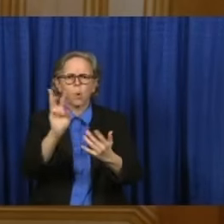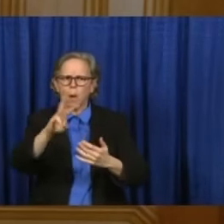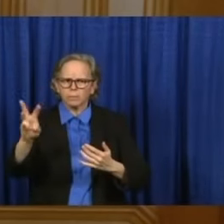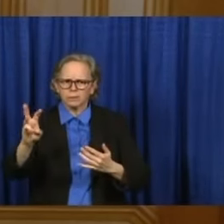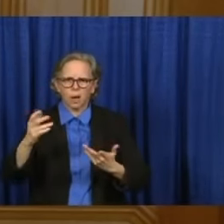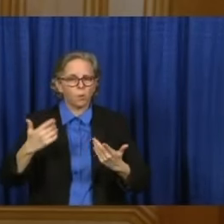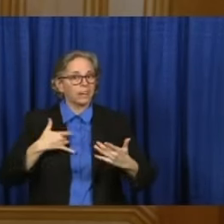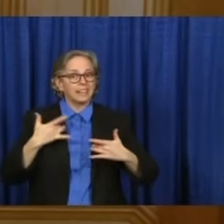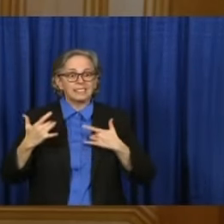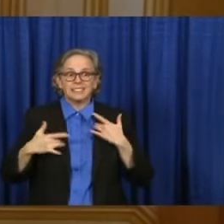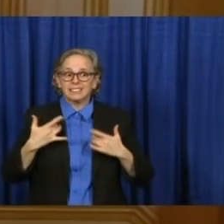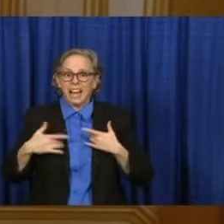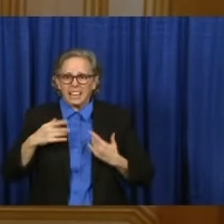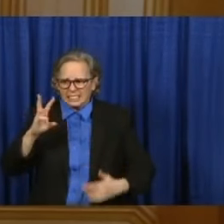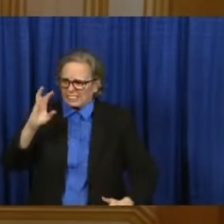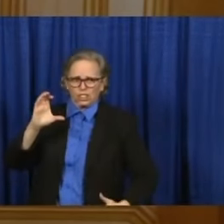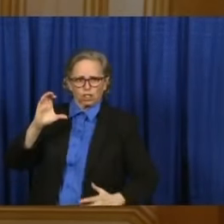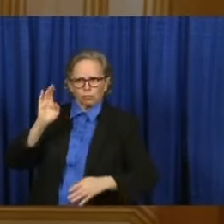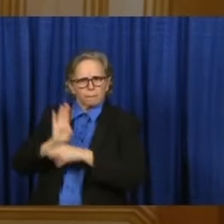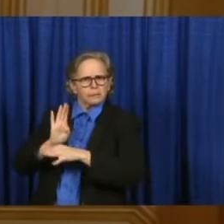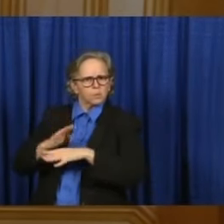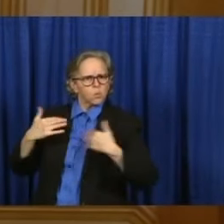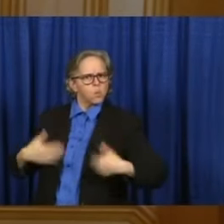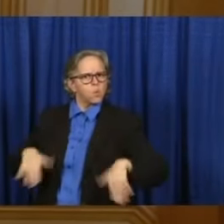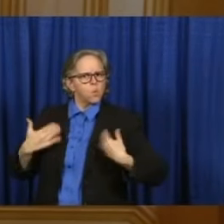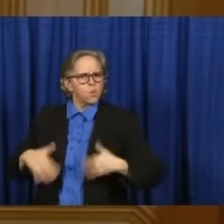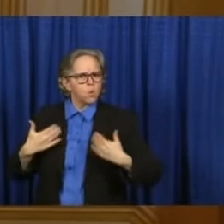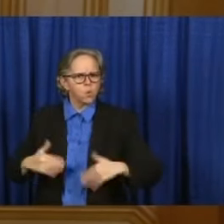online. This is